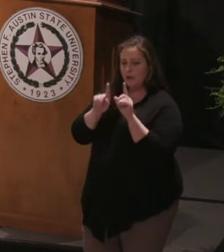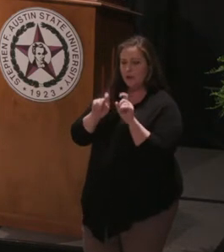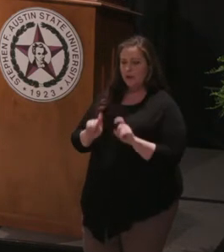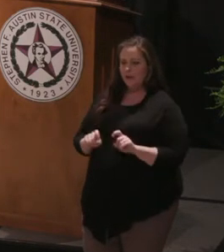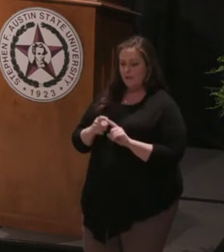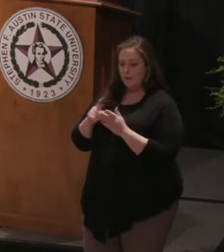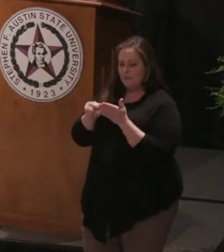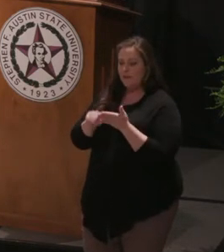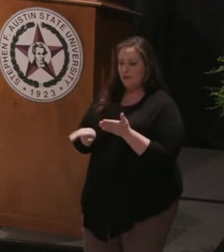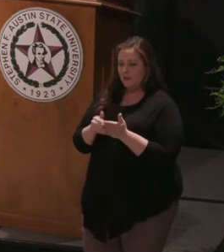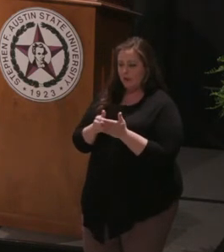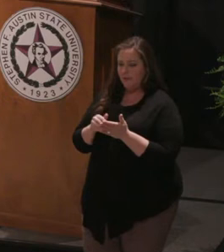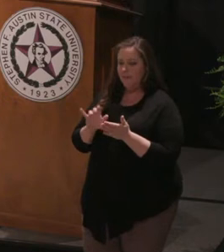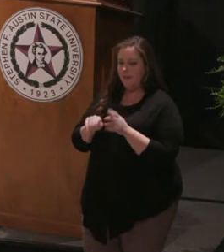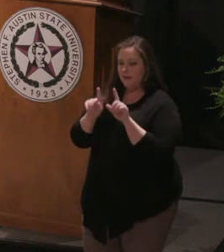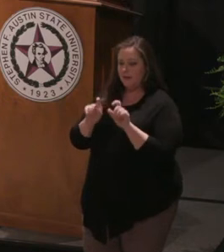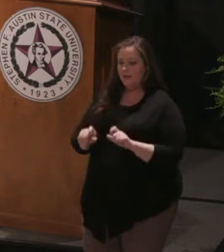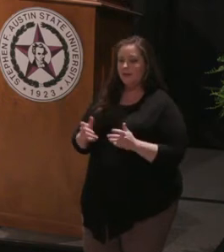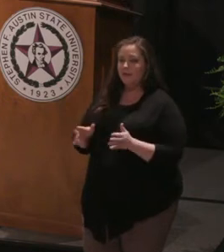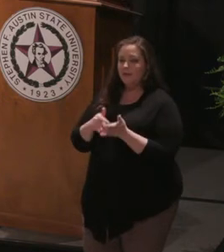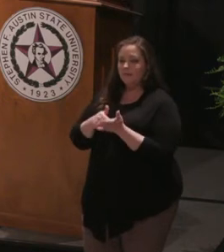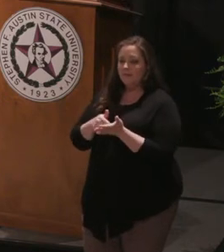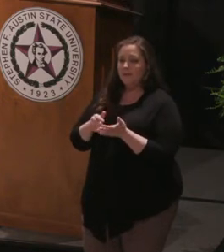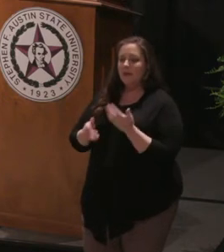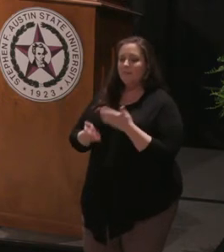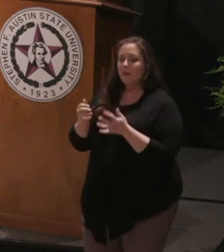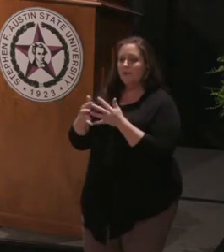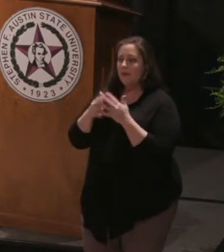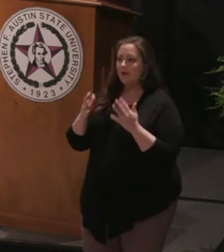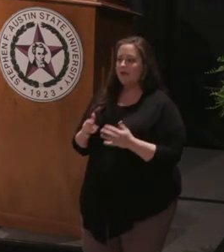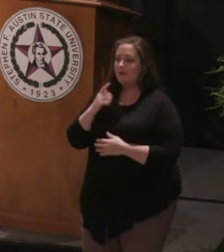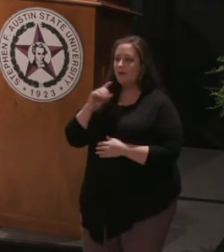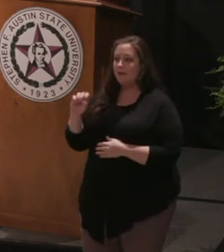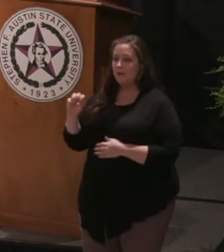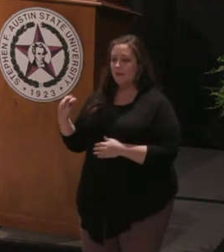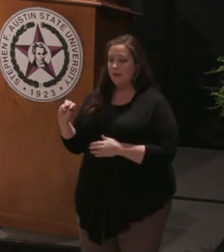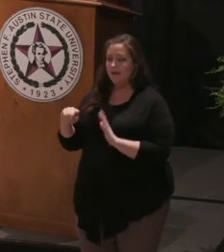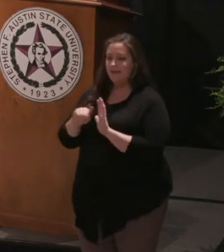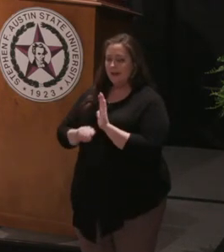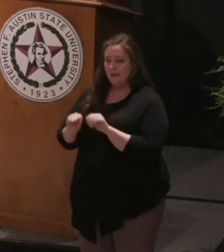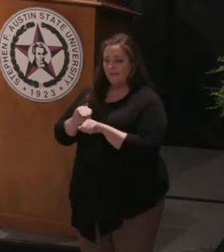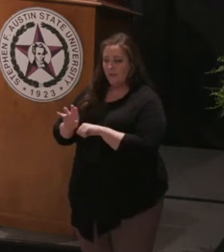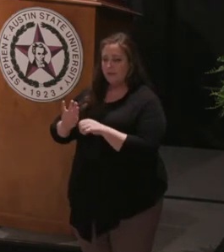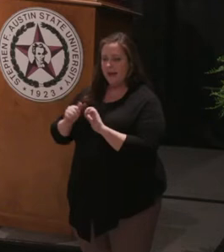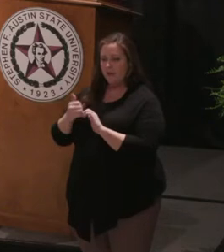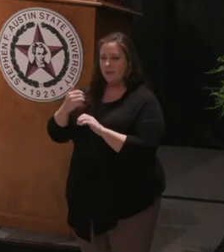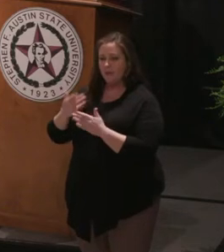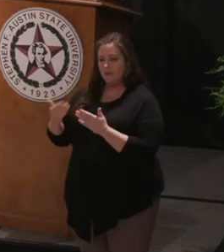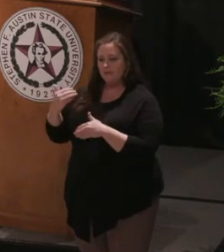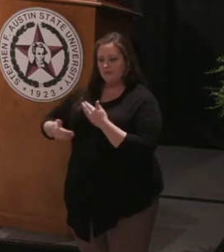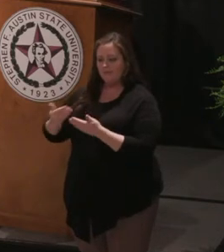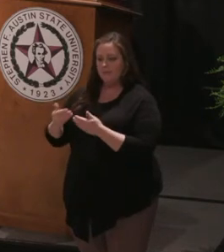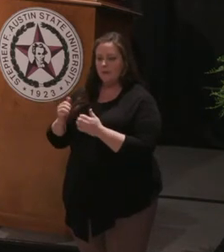Center, and it says that the majority of Americans say that social media negatively affects the way that things are going